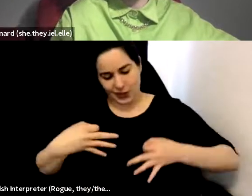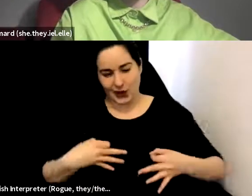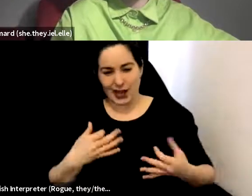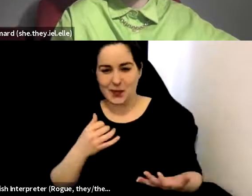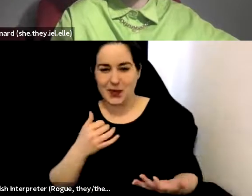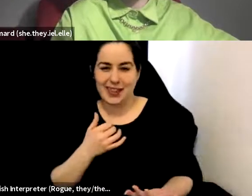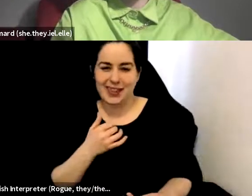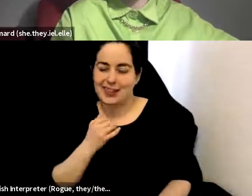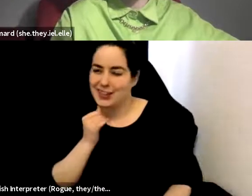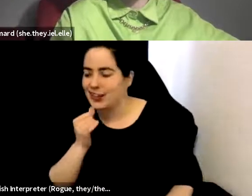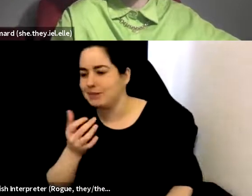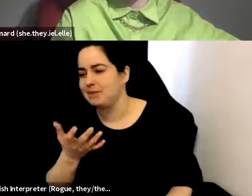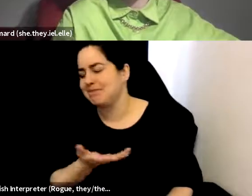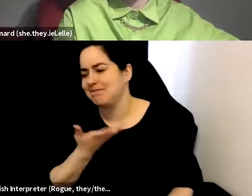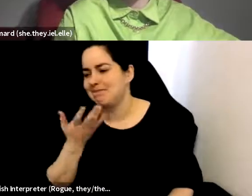feeling